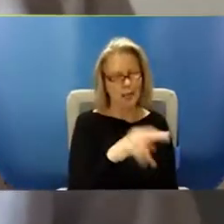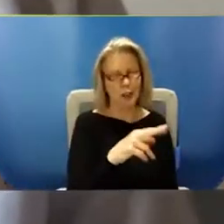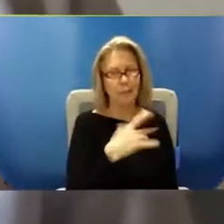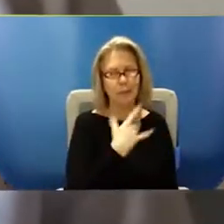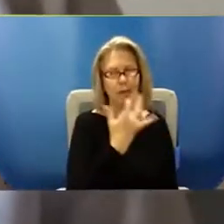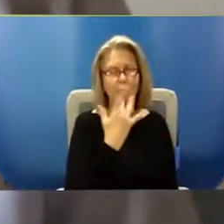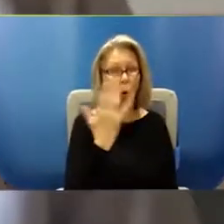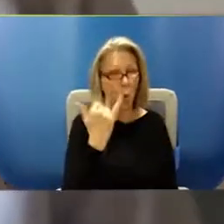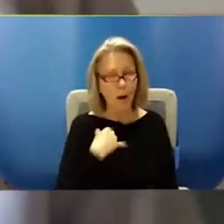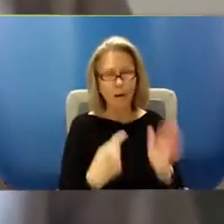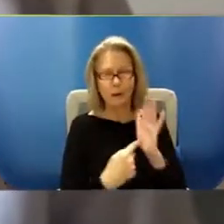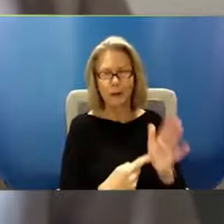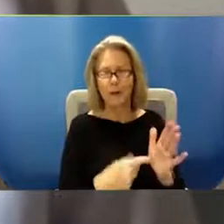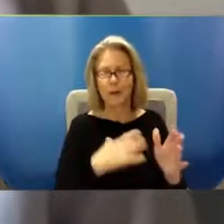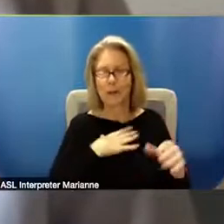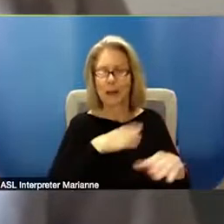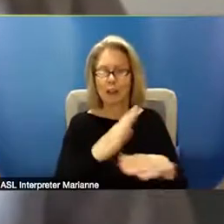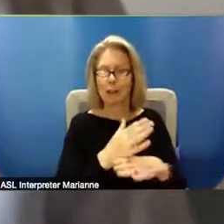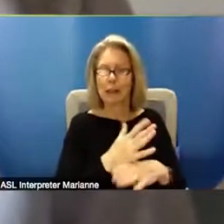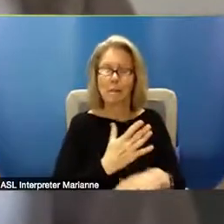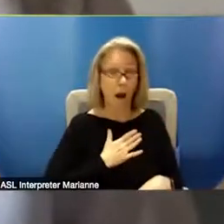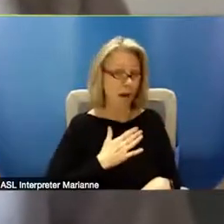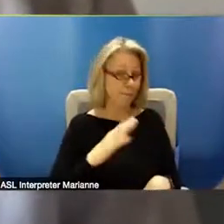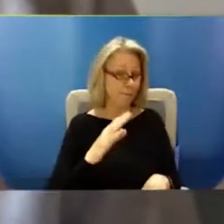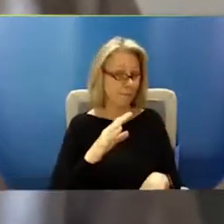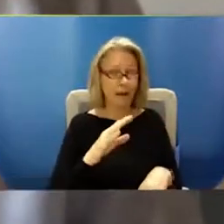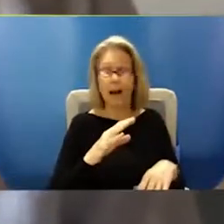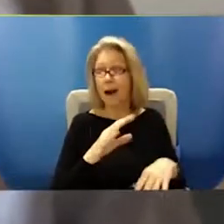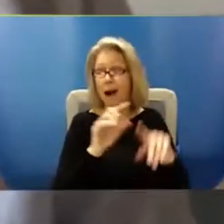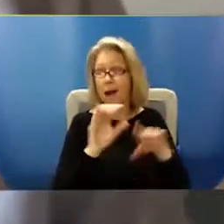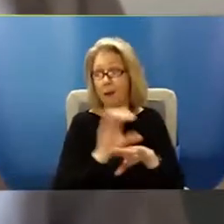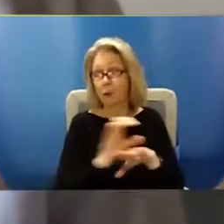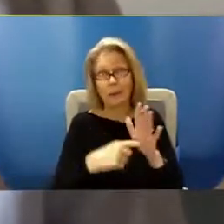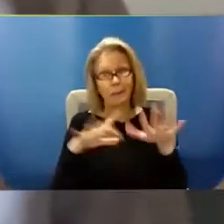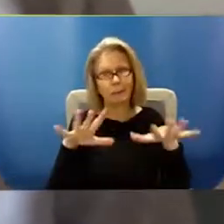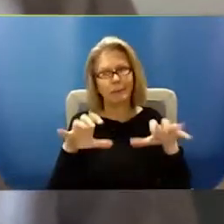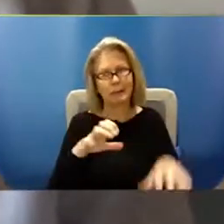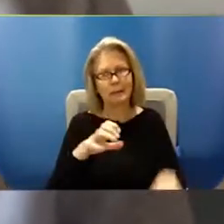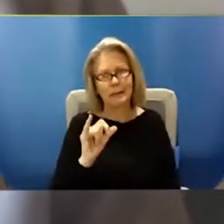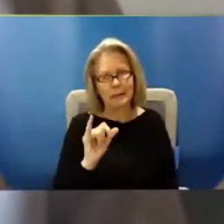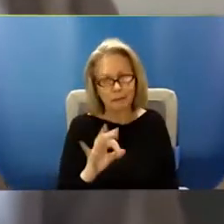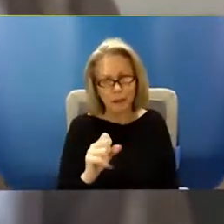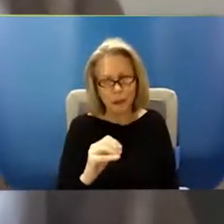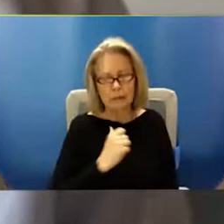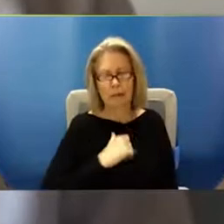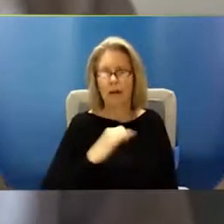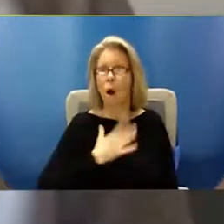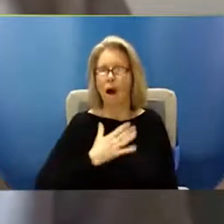I will show you why. So I'm gonna share my screen. My computer tends to sometimes freeze. So in case it